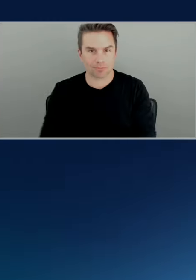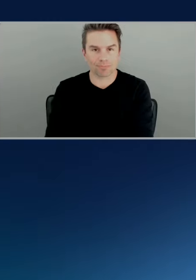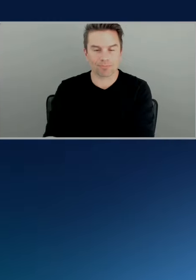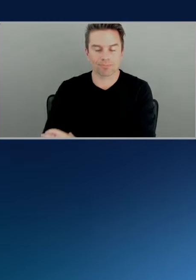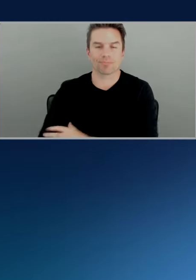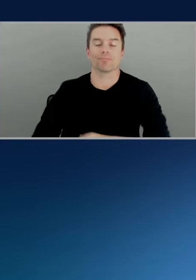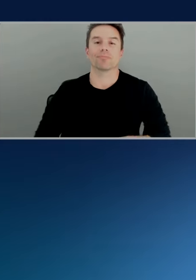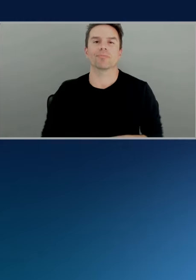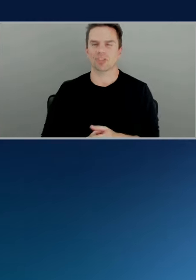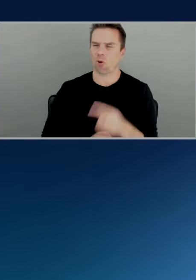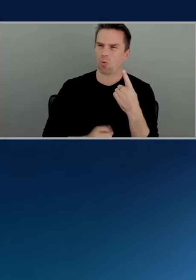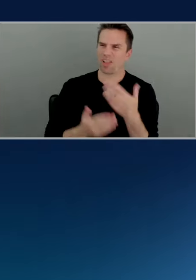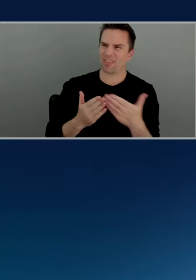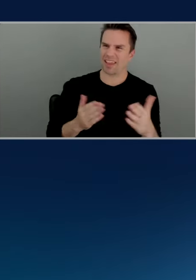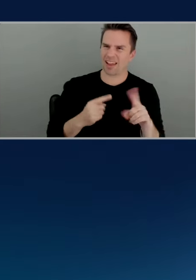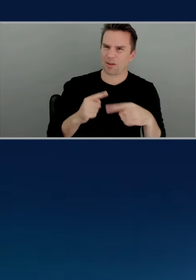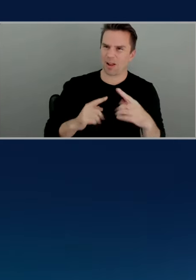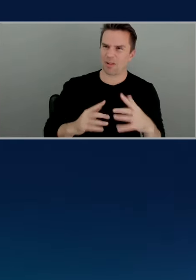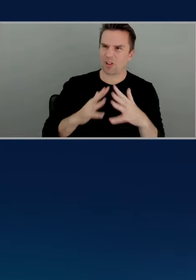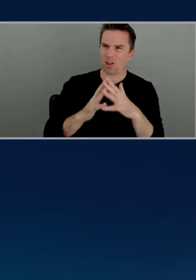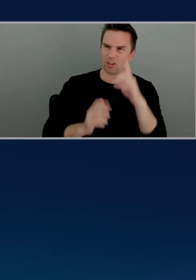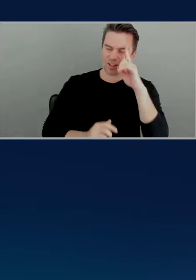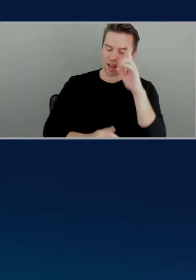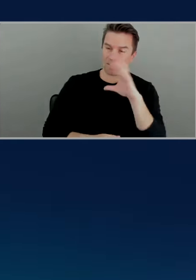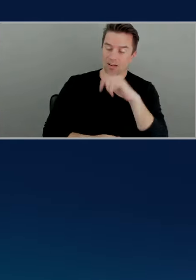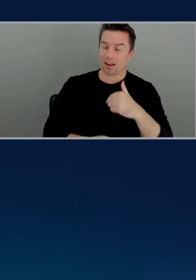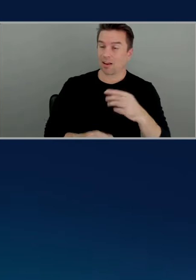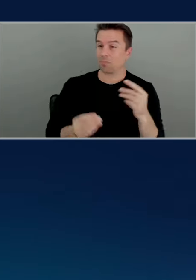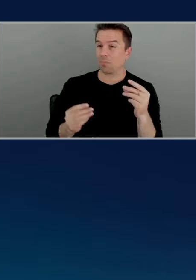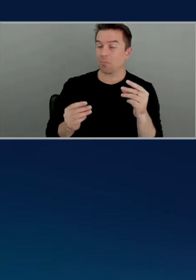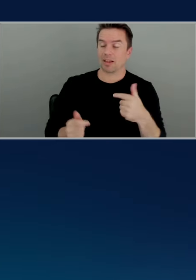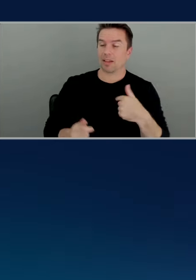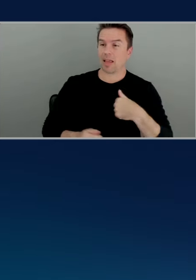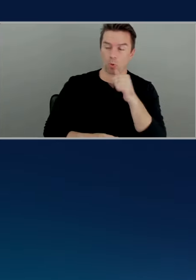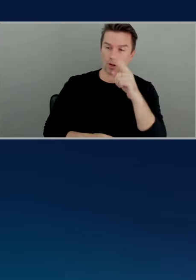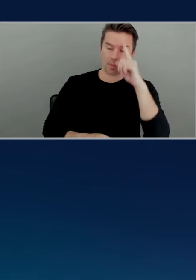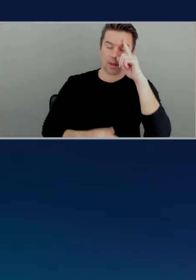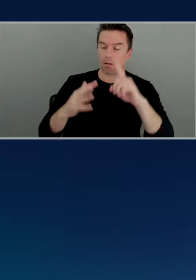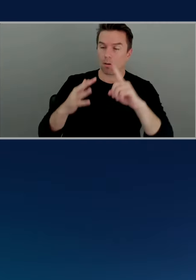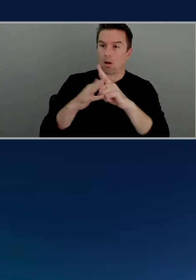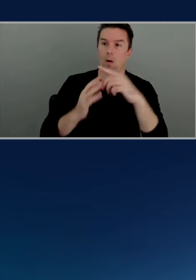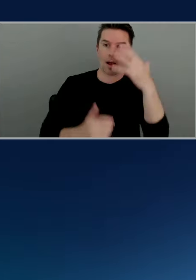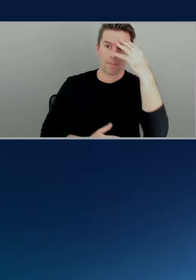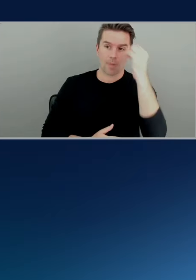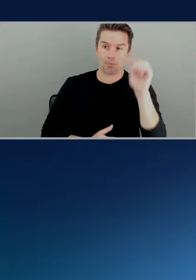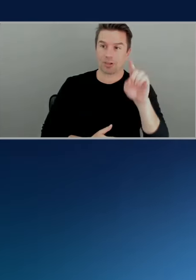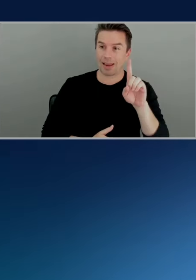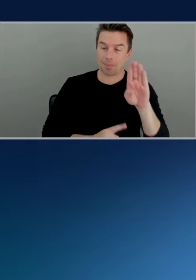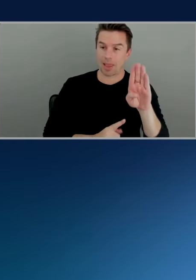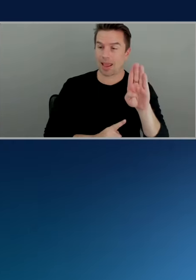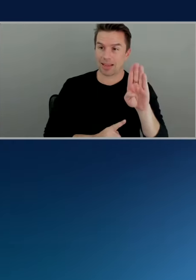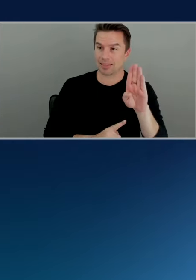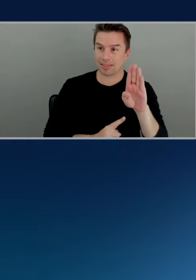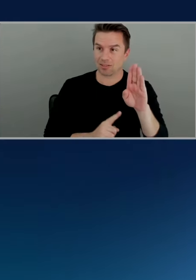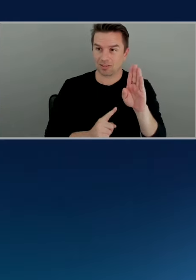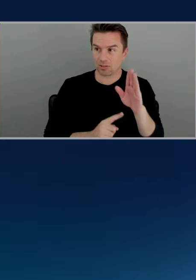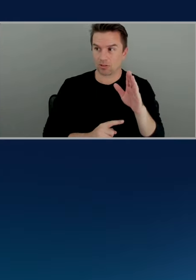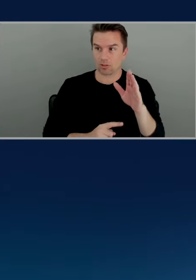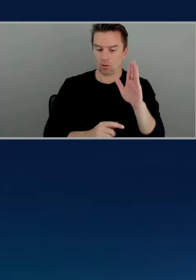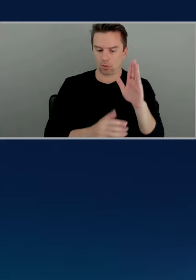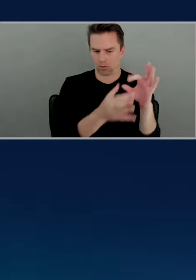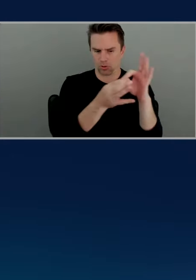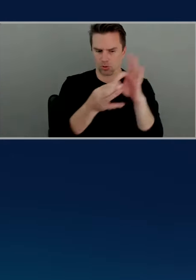wouldn't immediately think MemoryDB or an in-grid memory database would be something that I would associate